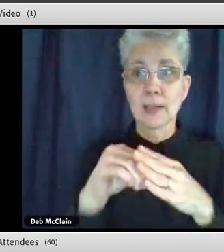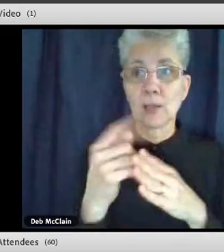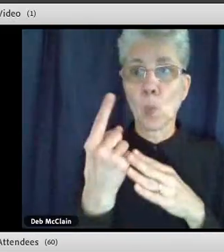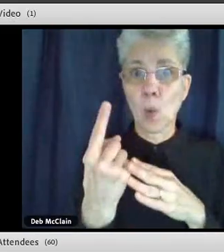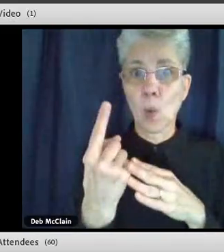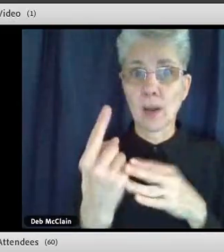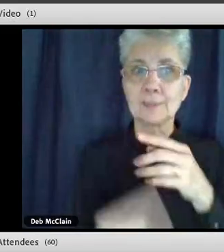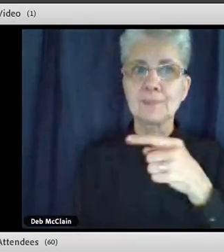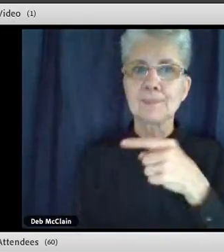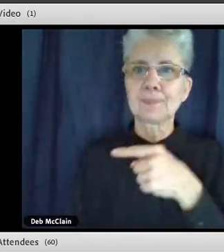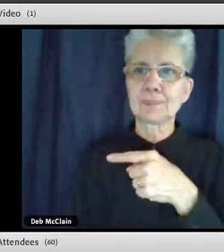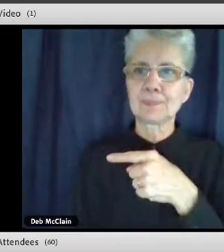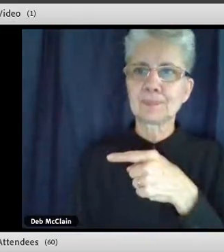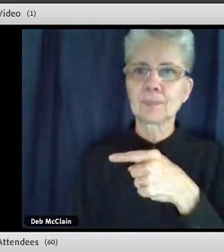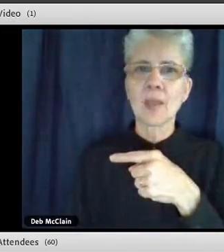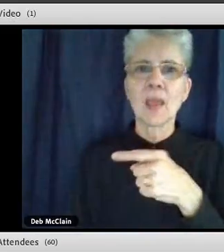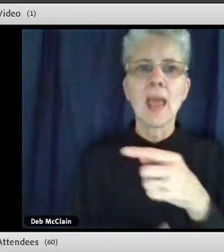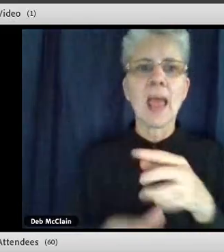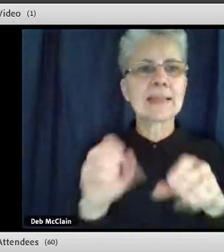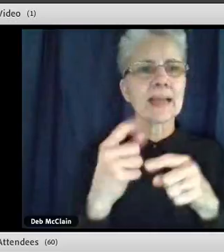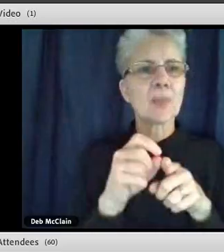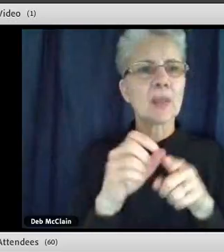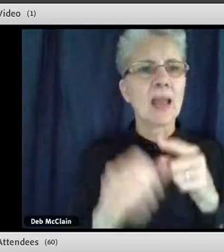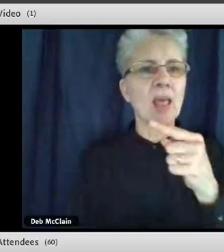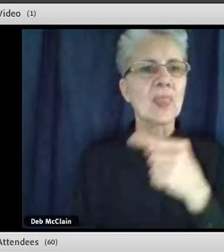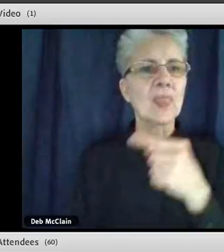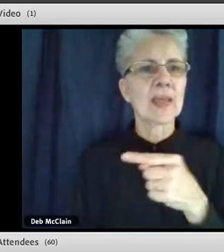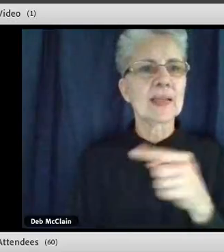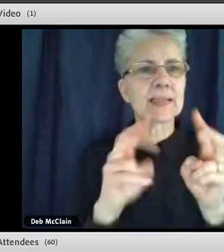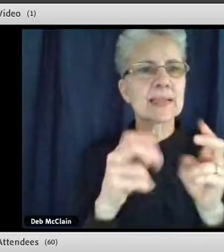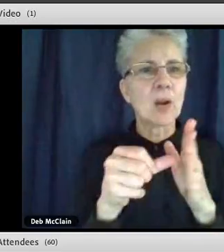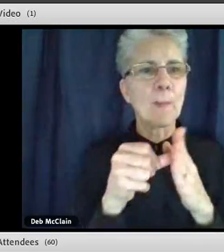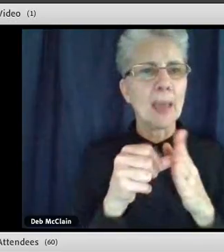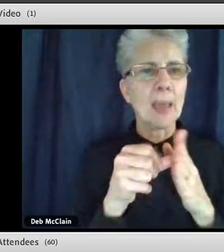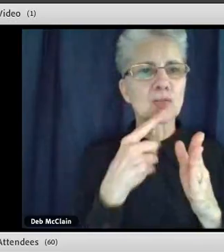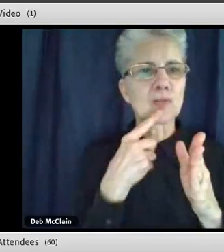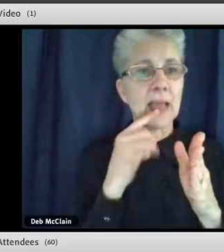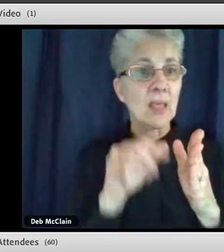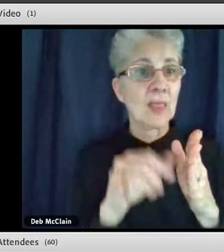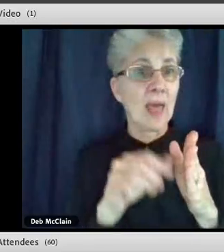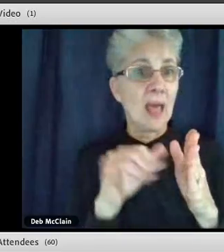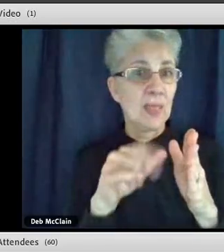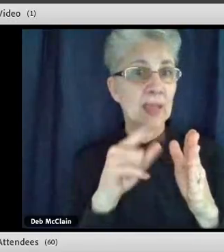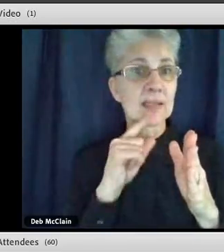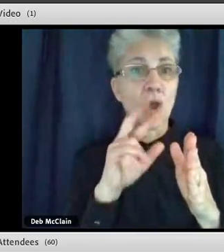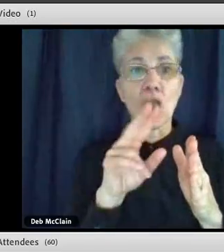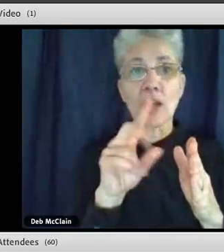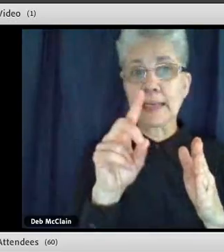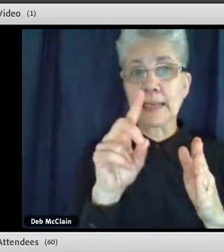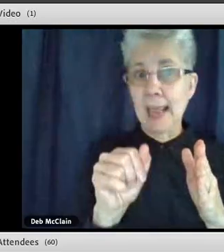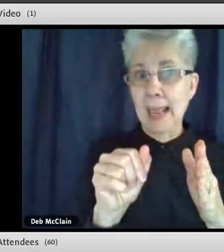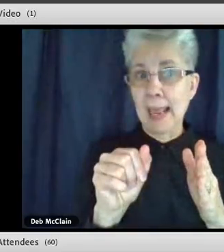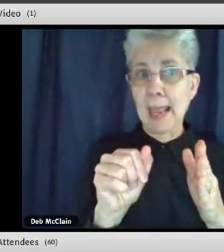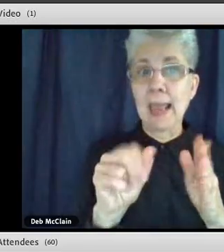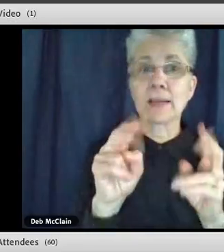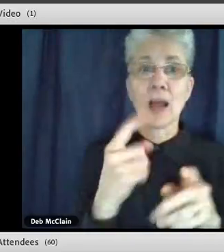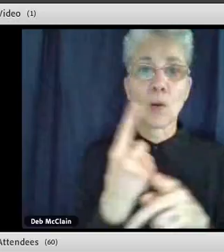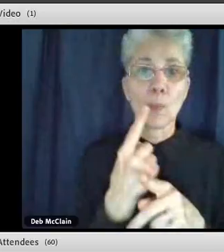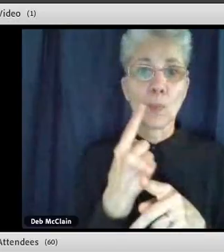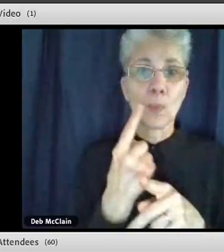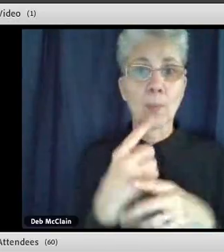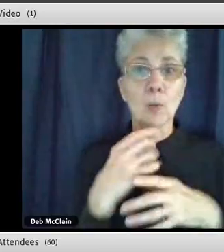we would take something like this title page, and we can say this is an RDA, the title proper, customers for